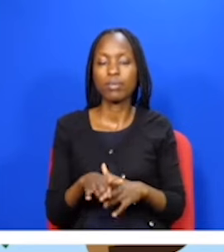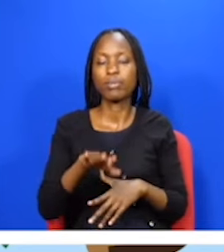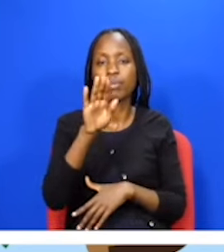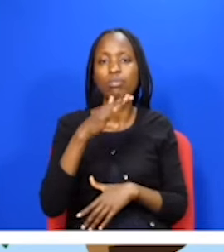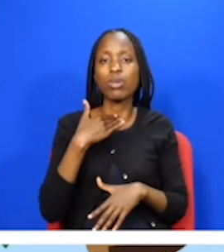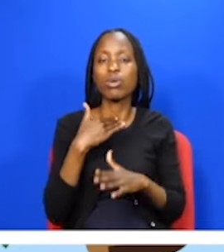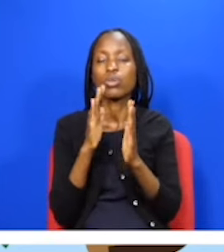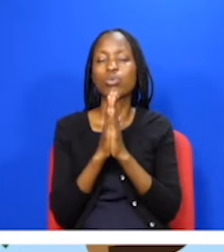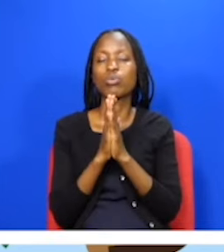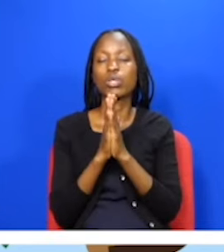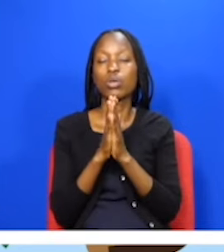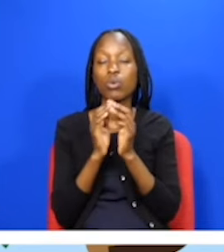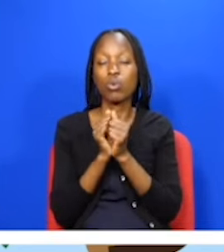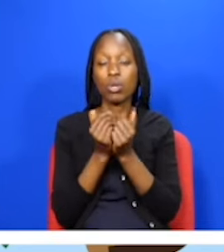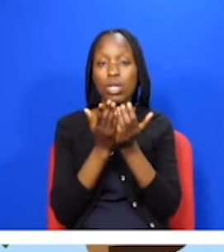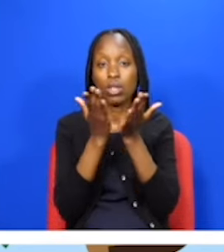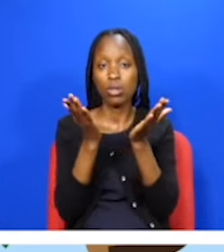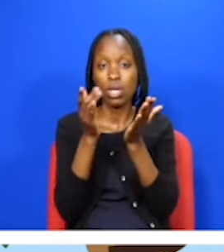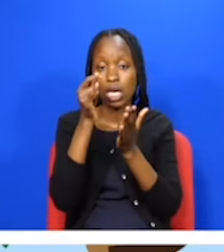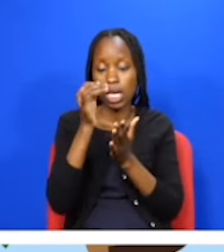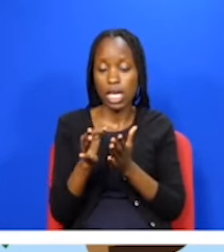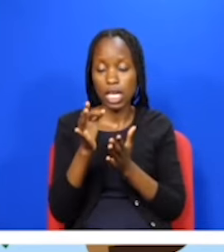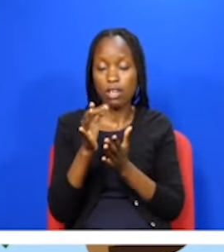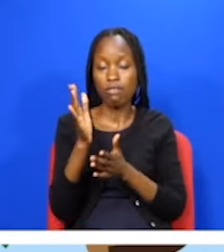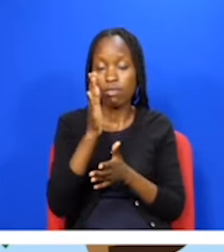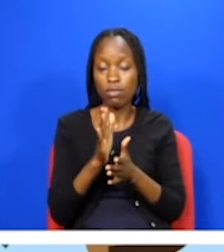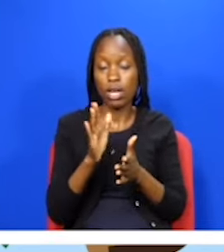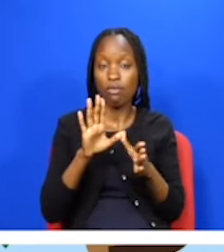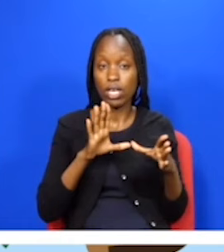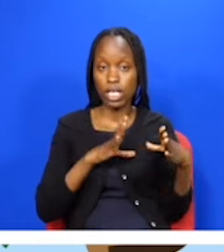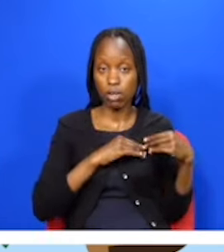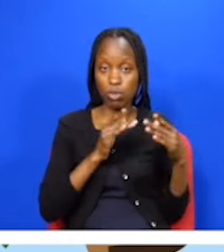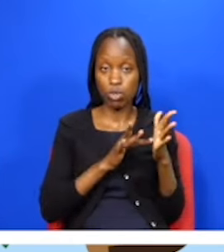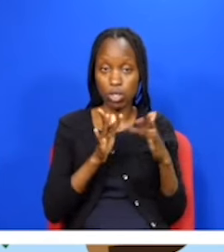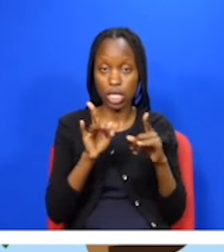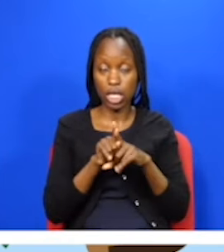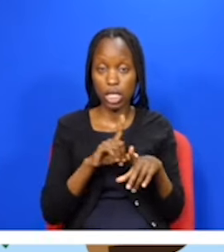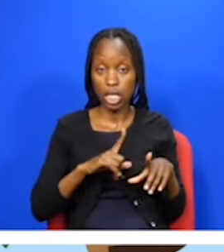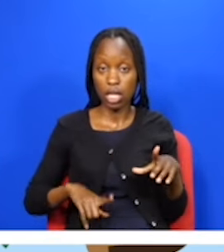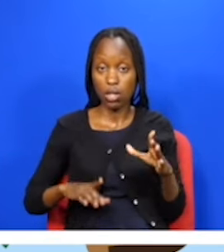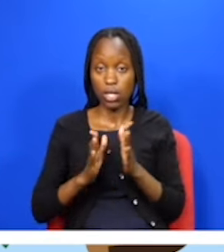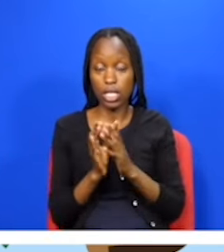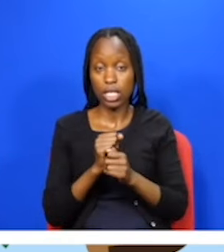pray with you if you've never received the Lord Jesus as Lord and Savior.